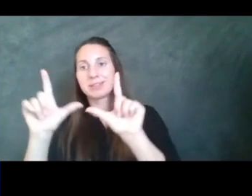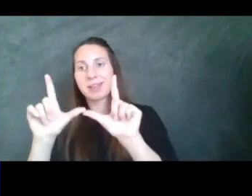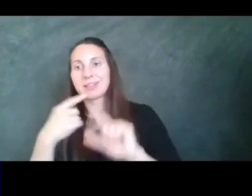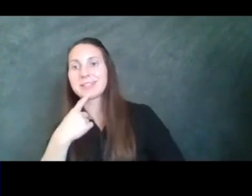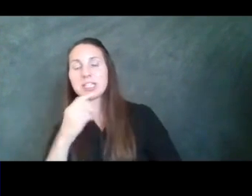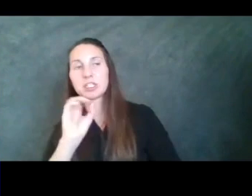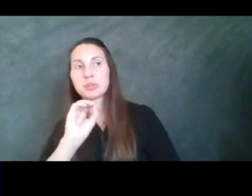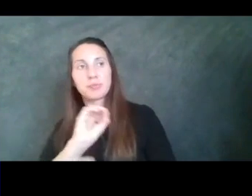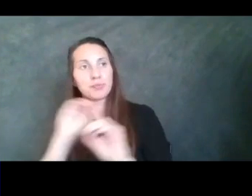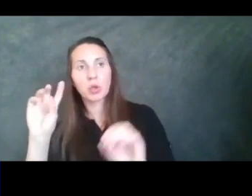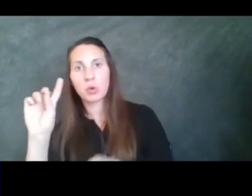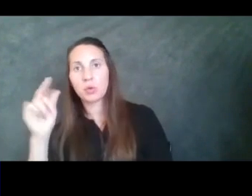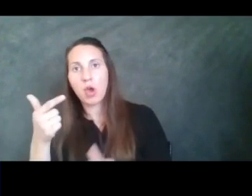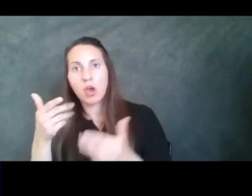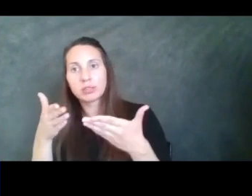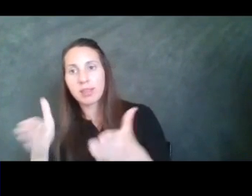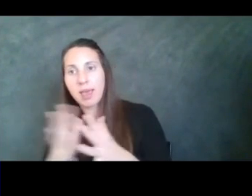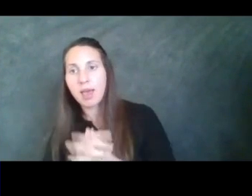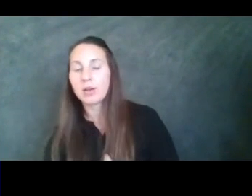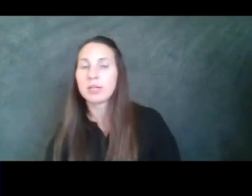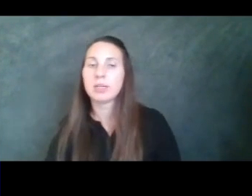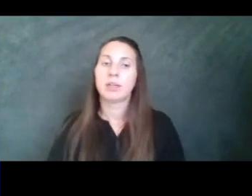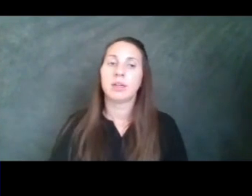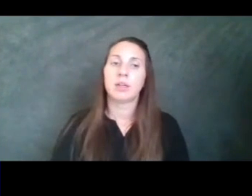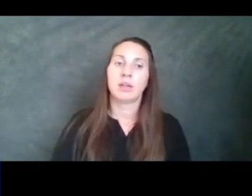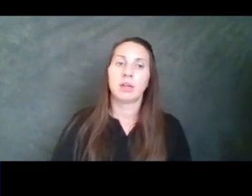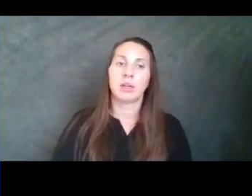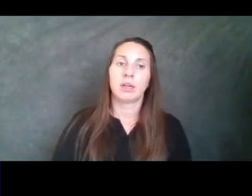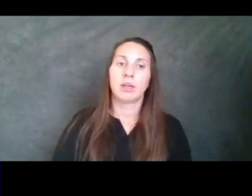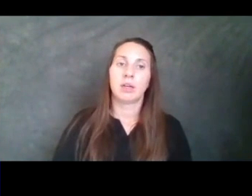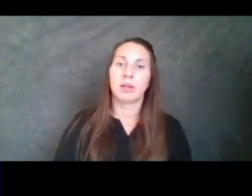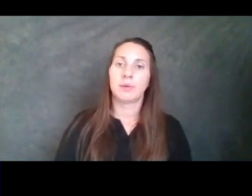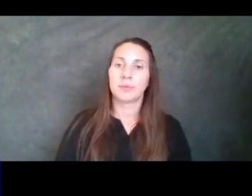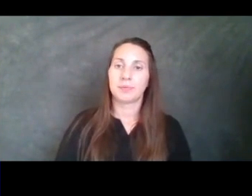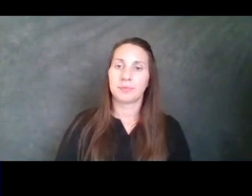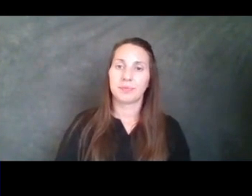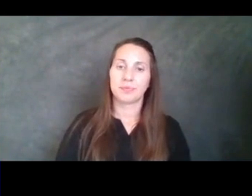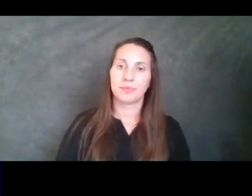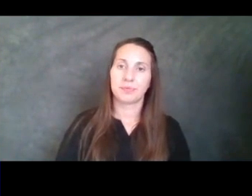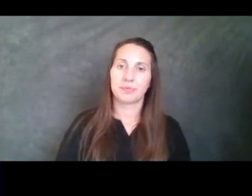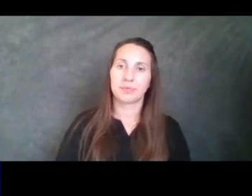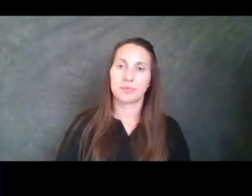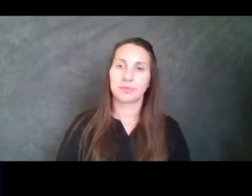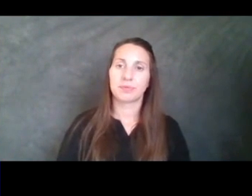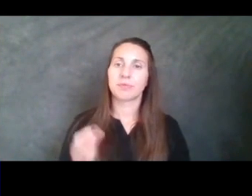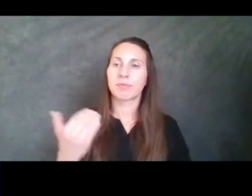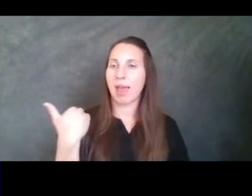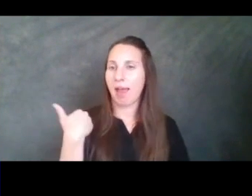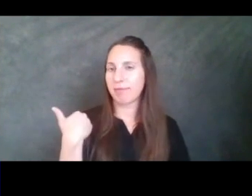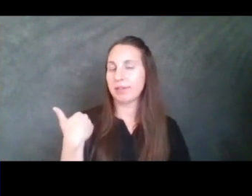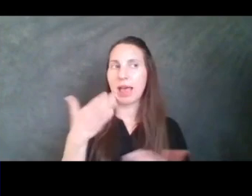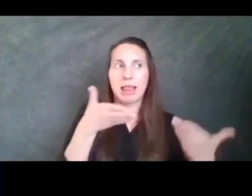but emotional support animals aren't. That's because it says so in the regulations.